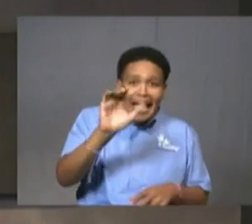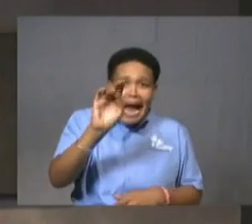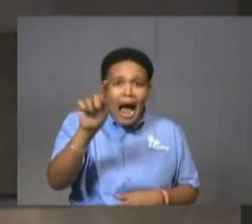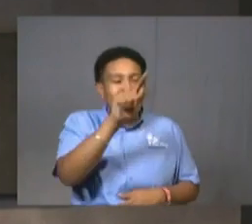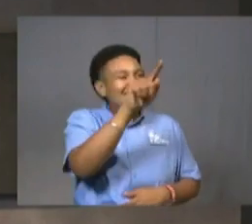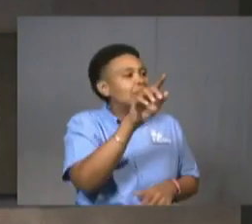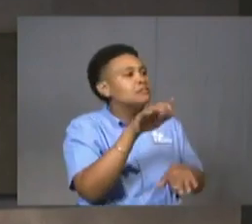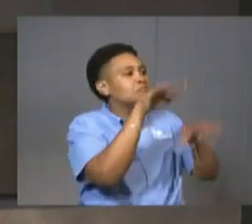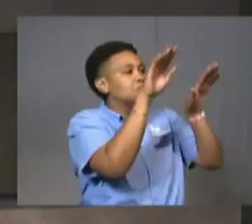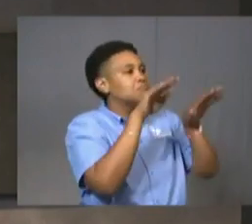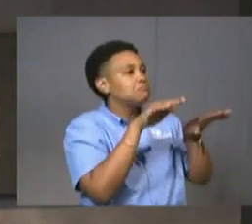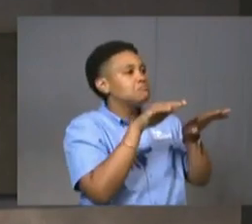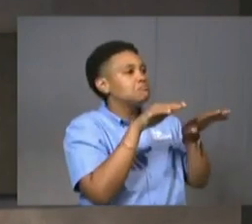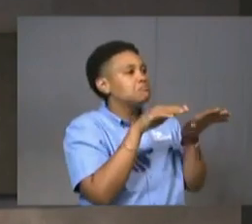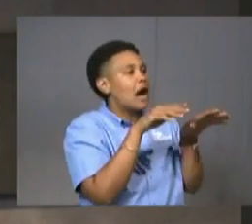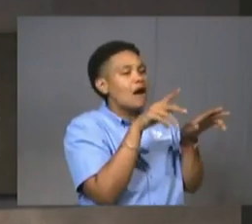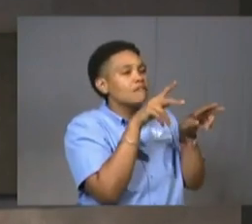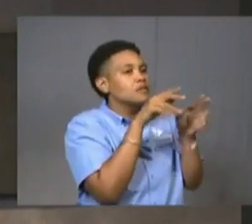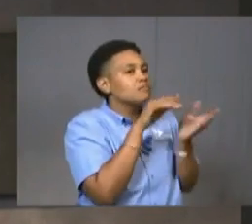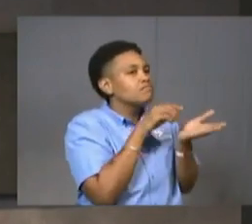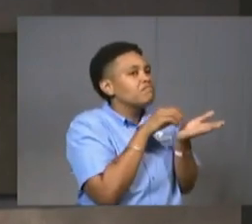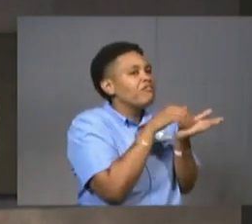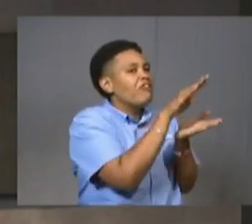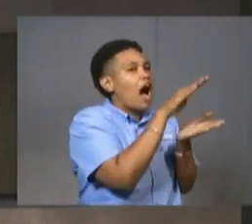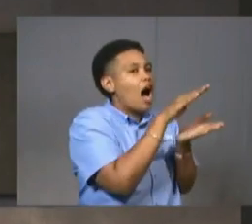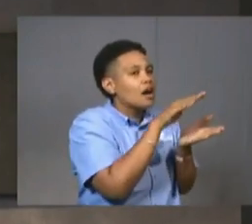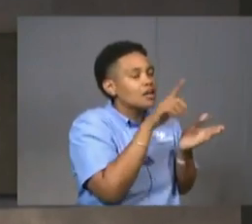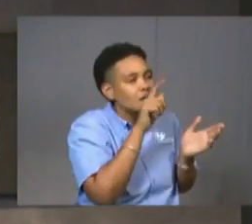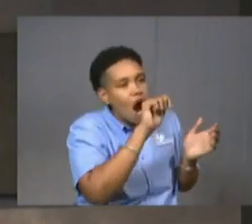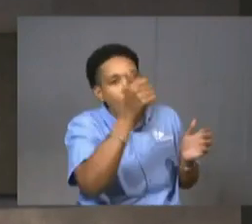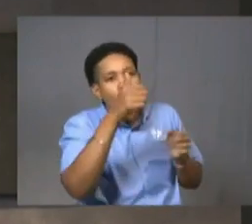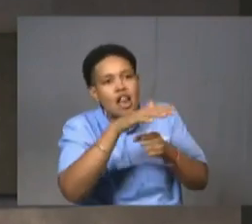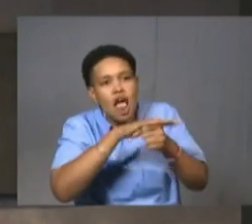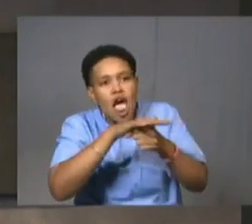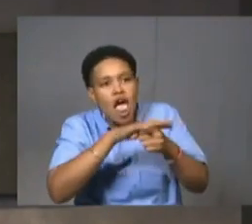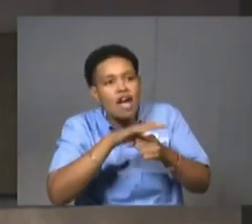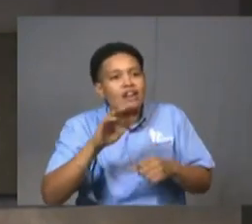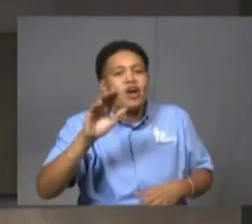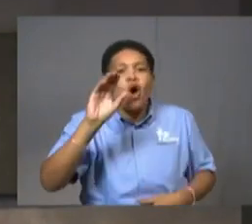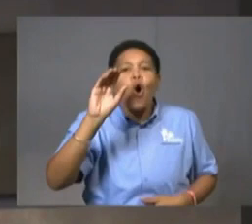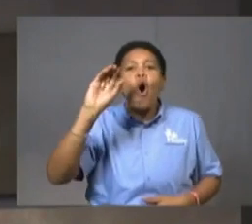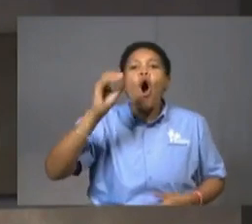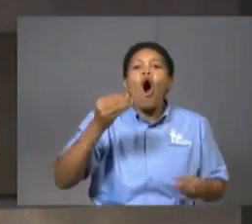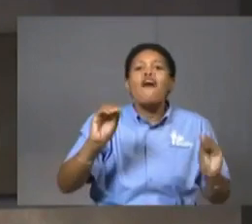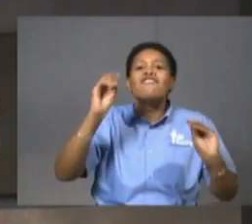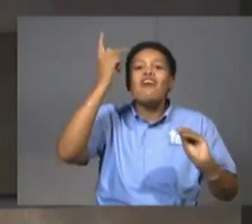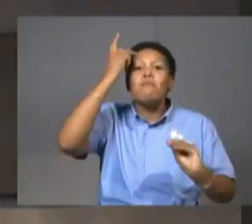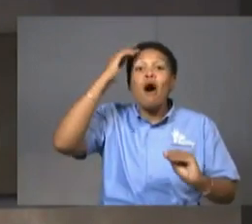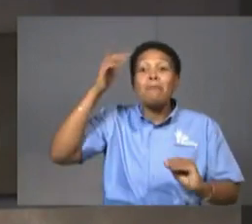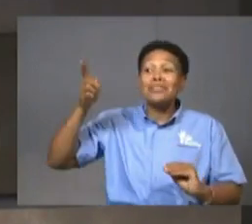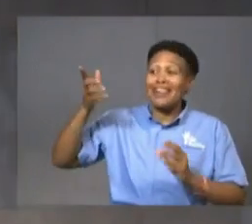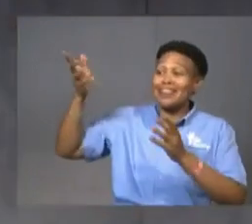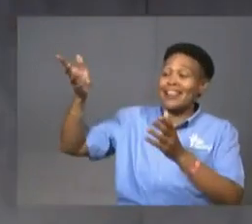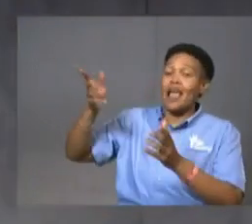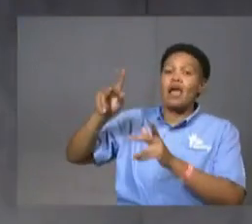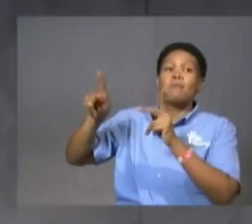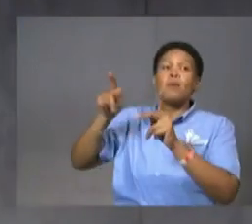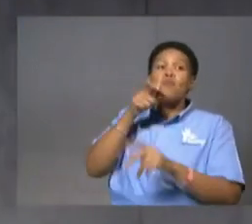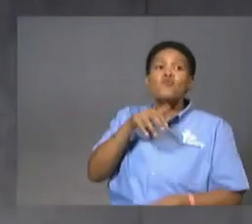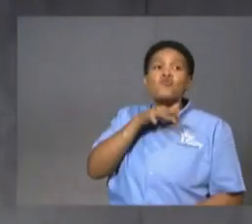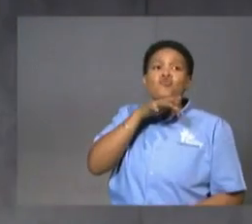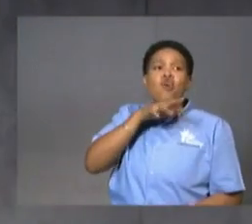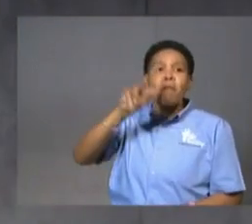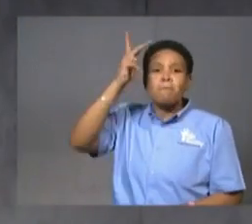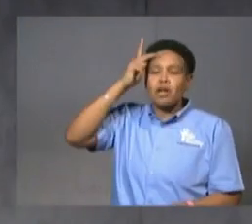or moved into other areas. The OPM has become like a holding cell for corrupt politicians who have